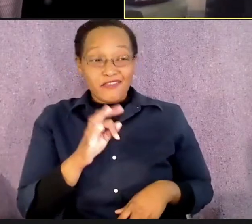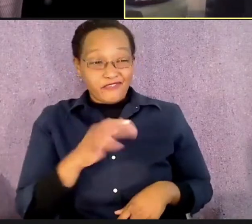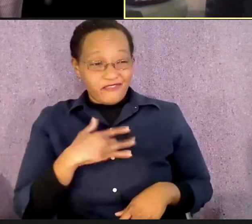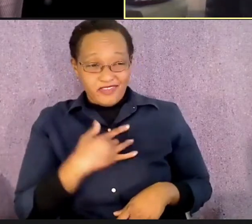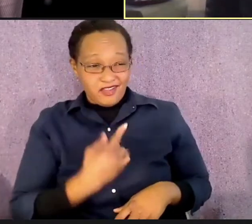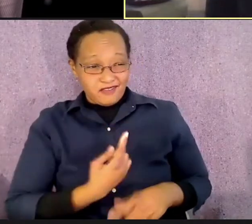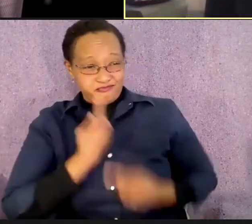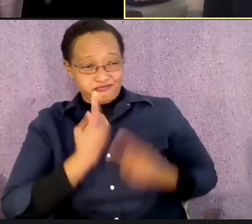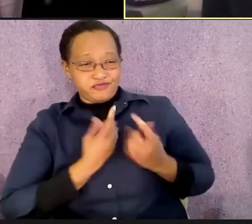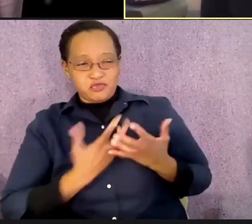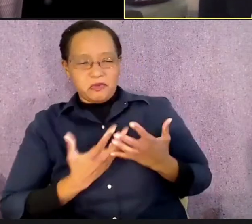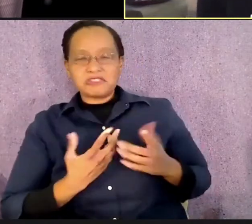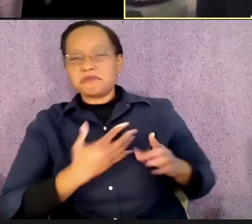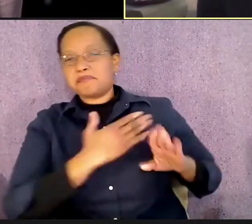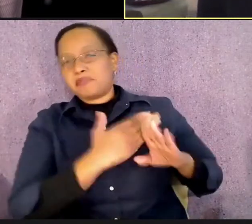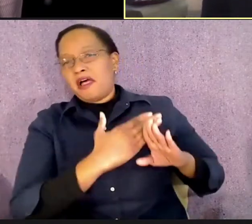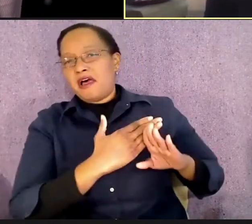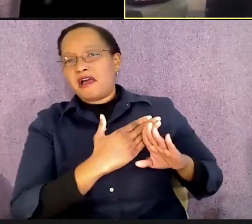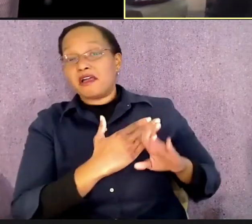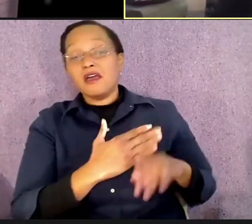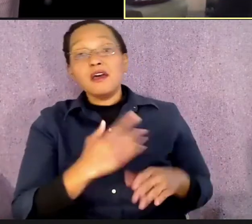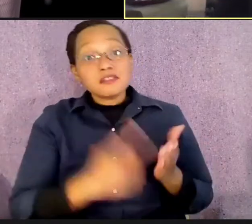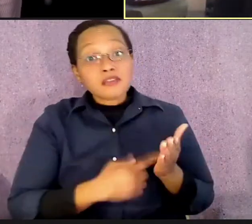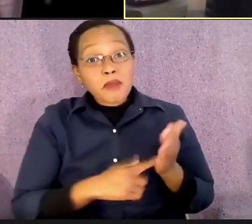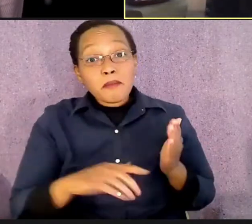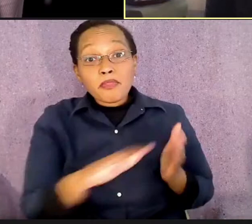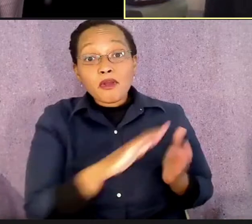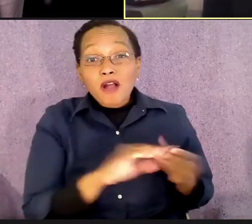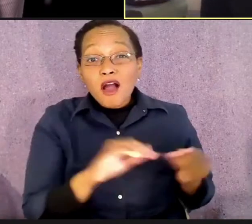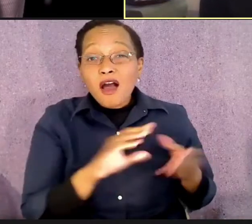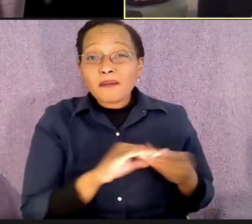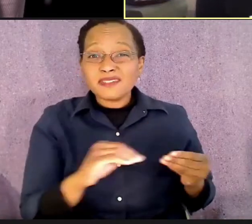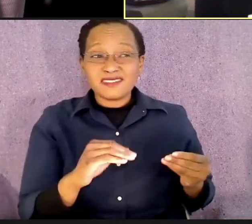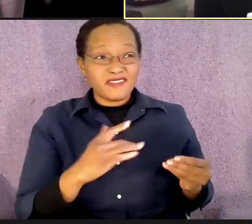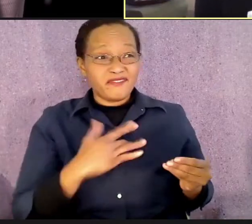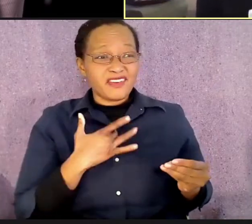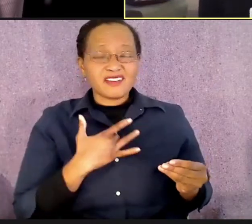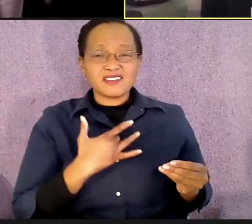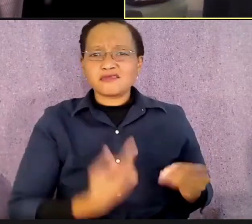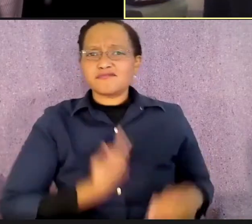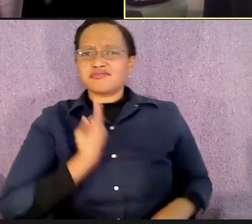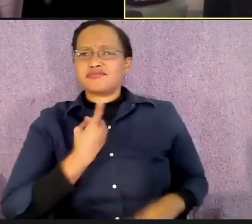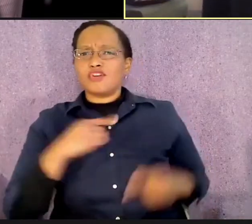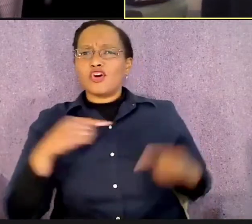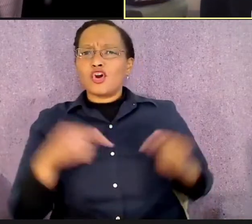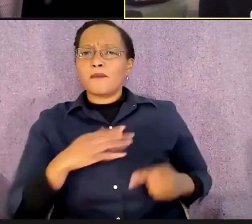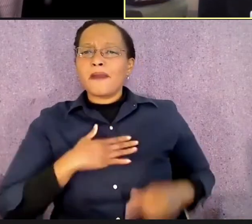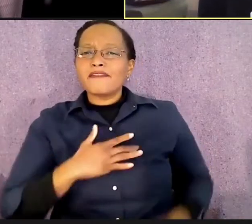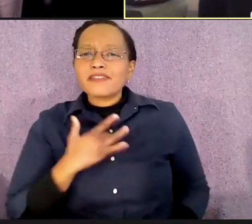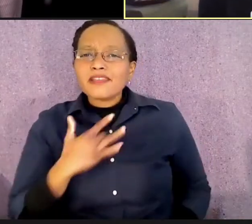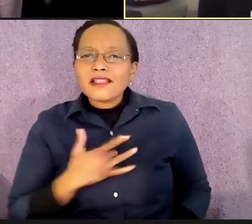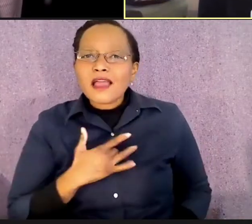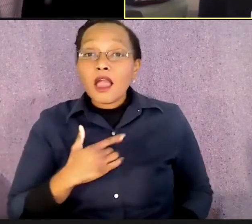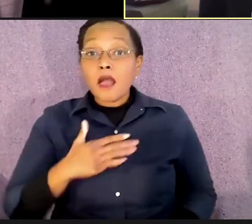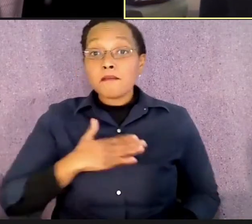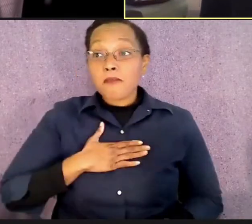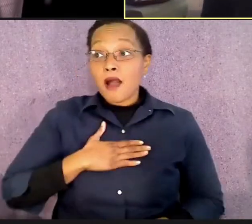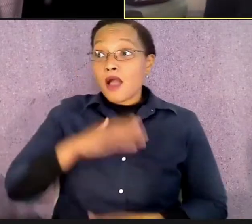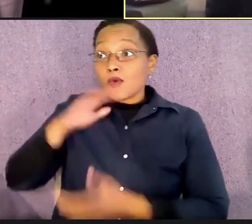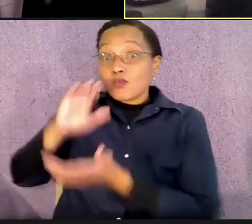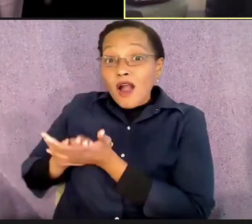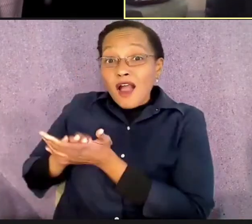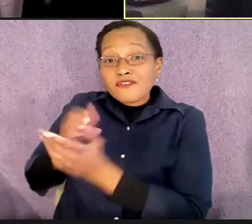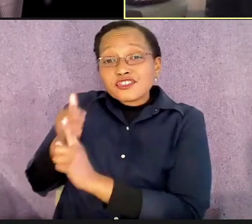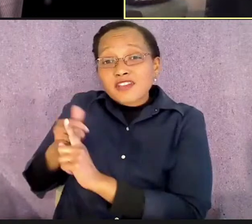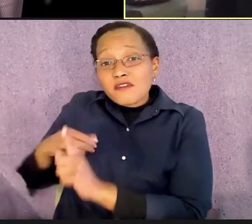is certainly, sometimes it can hurt your feelings. It can be frustrating because I'm married to a white woman. People like to come at me about my